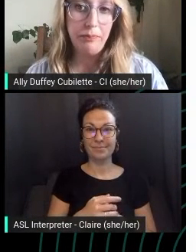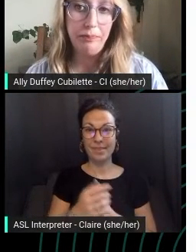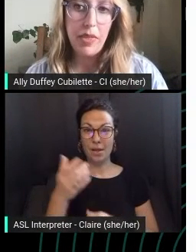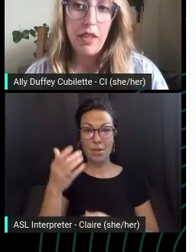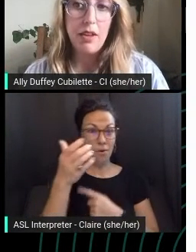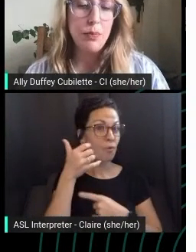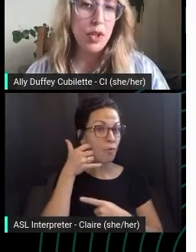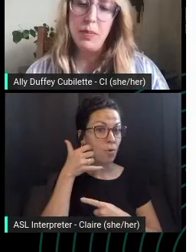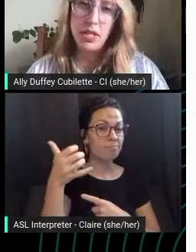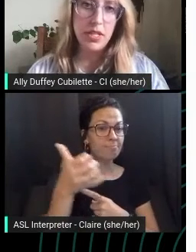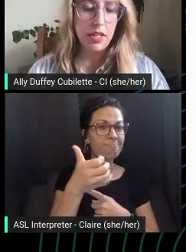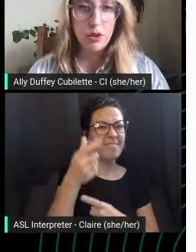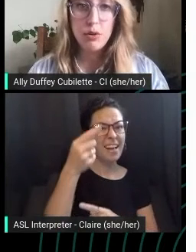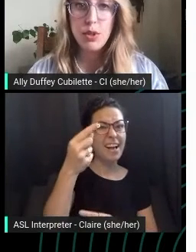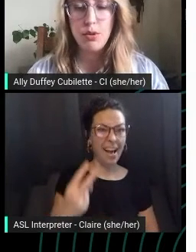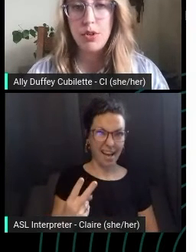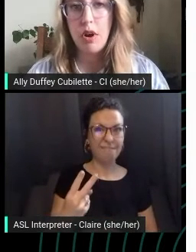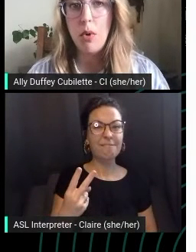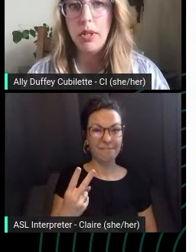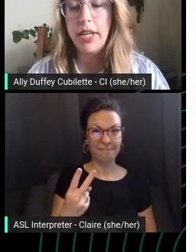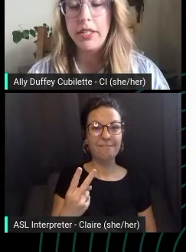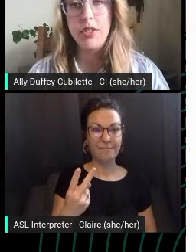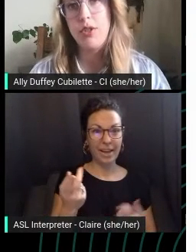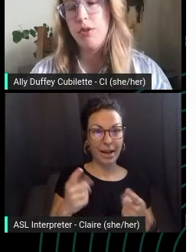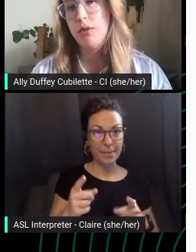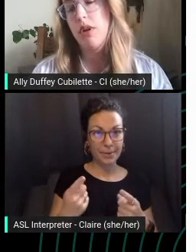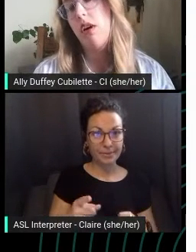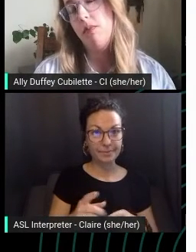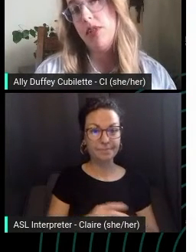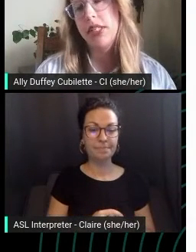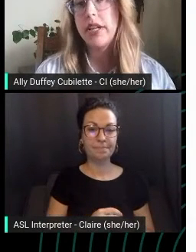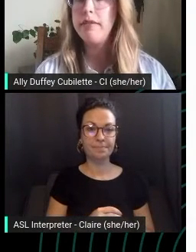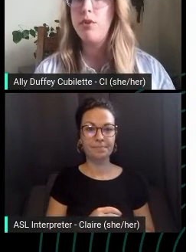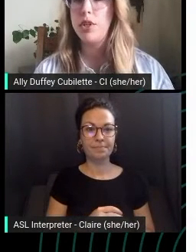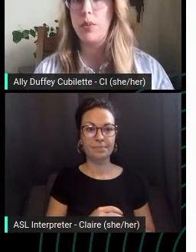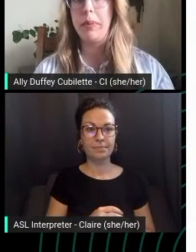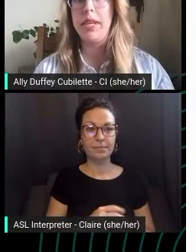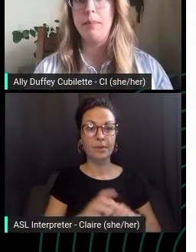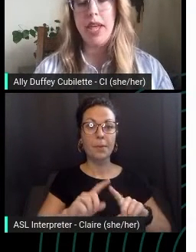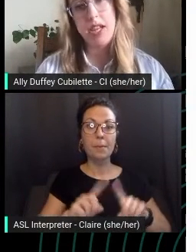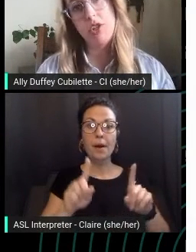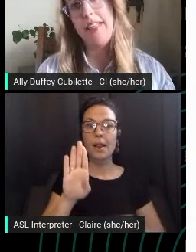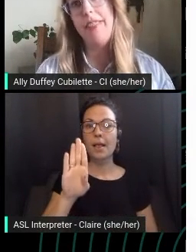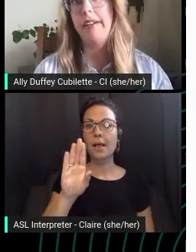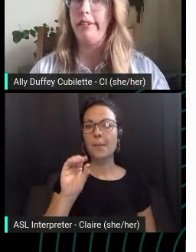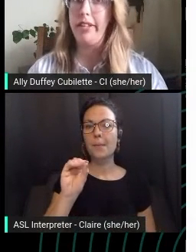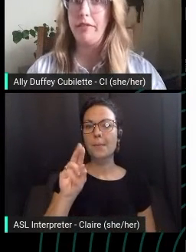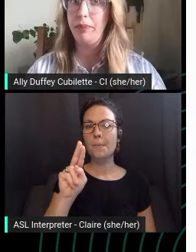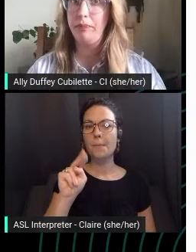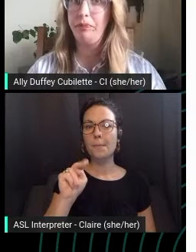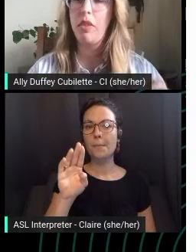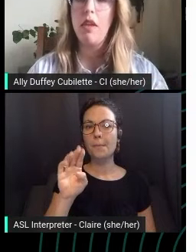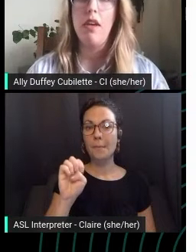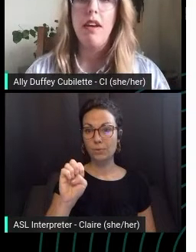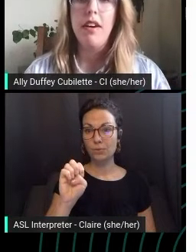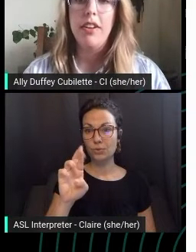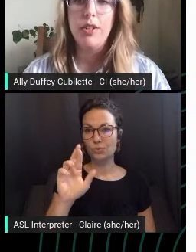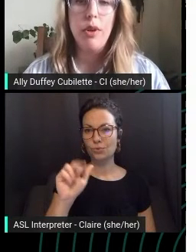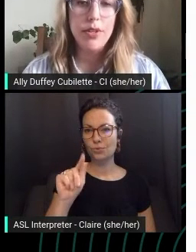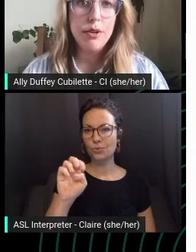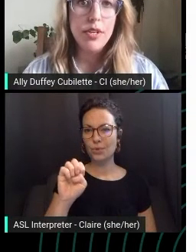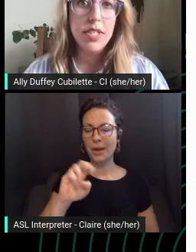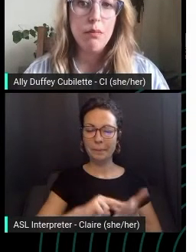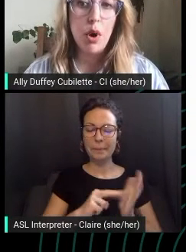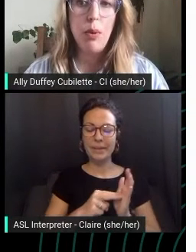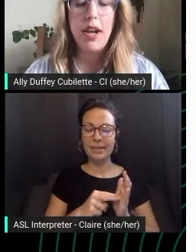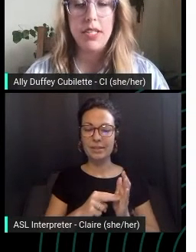rate, which means that those users are more likely to come to the site, view just one page, and then leave. You'll